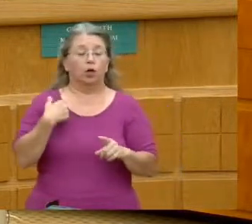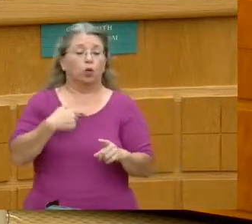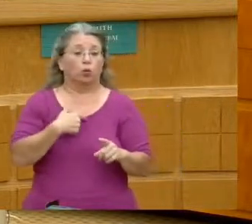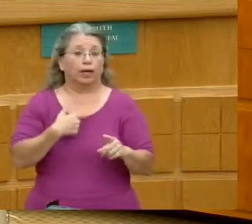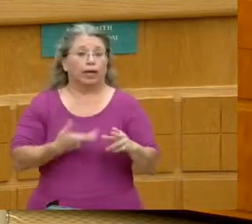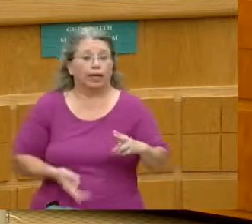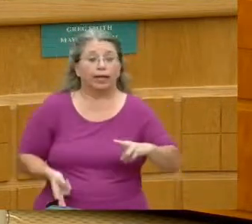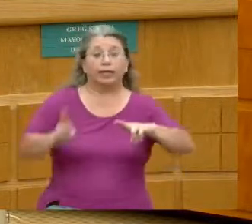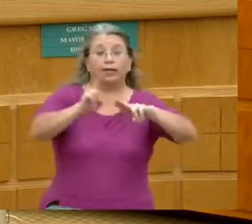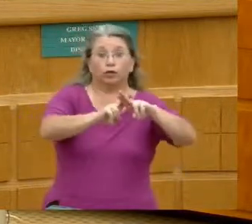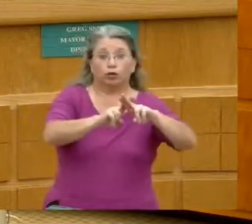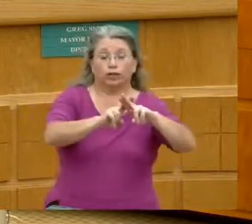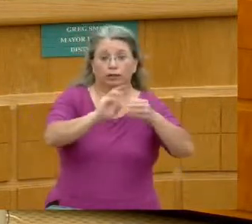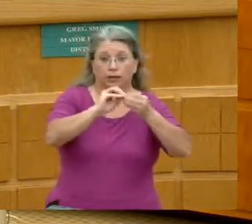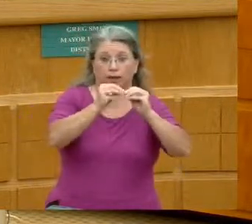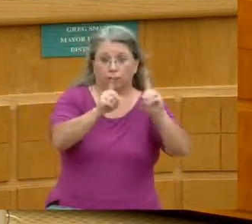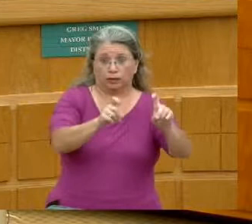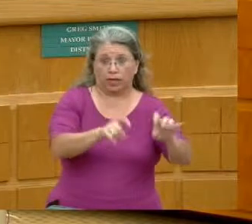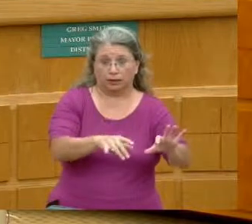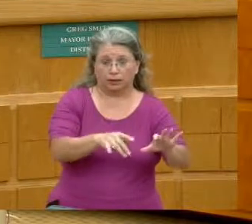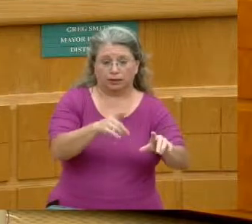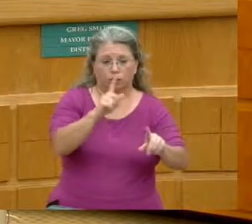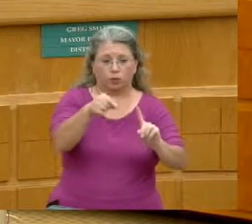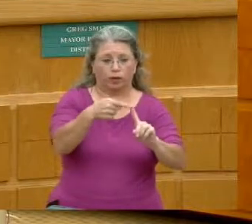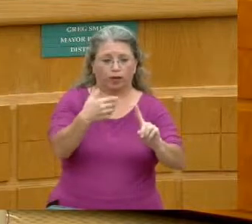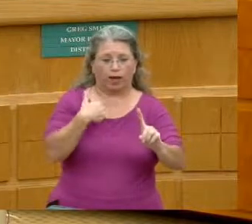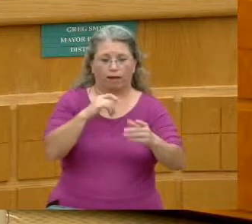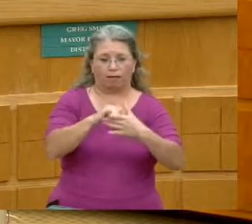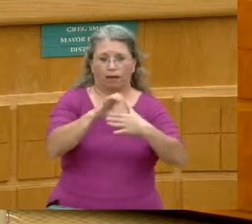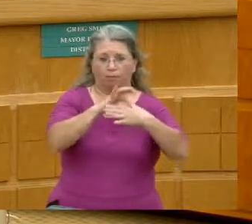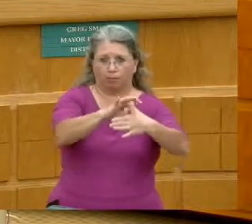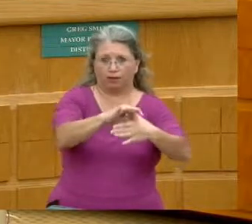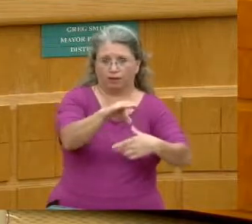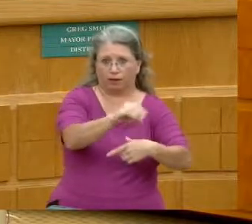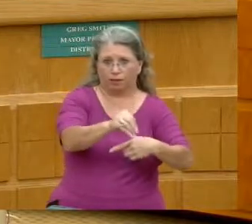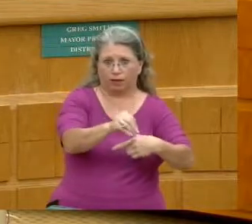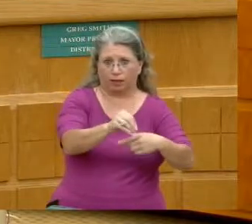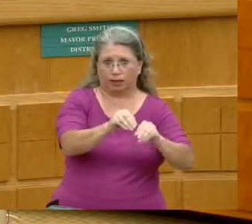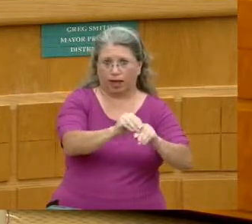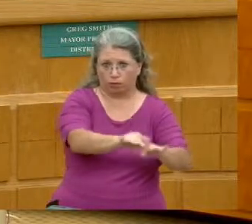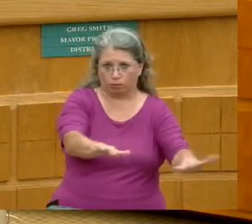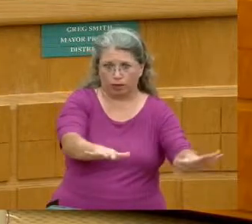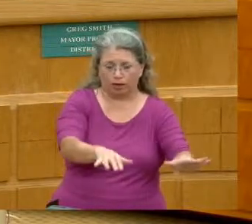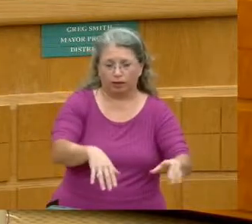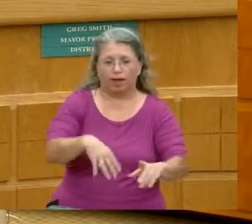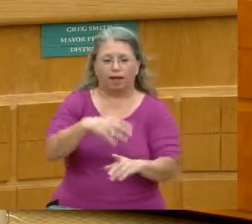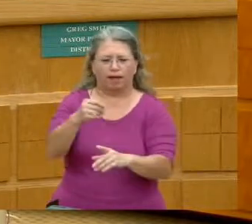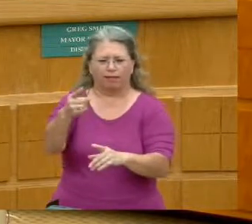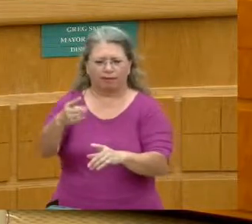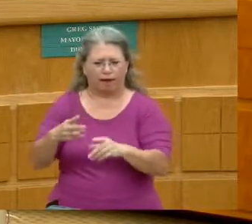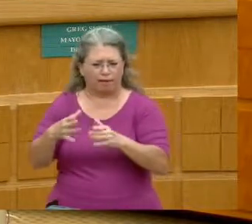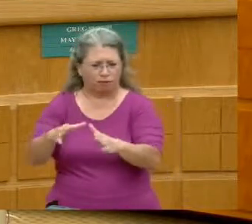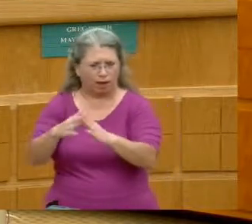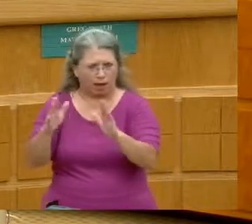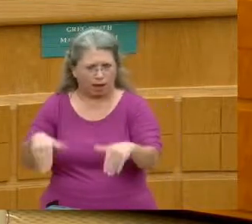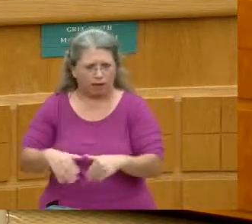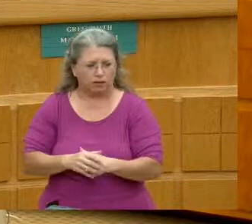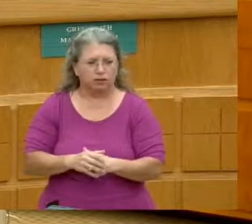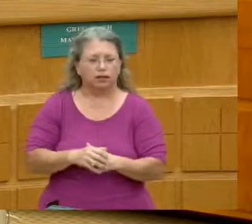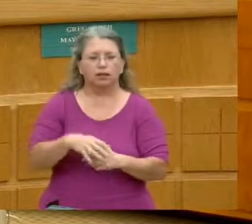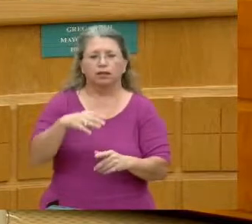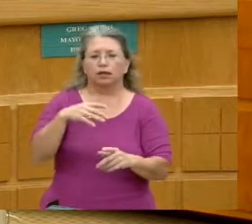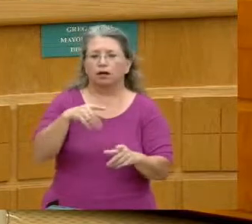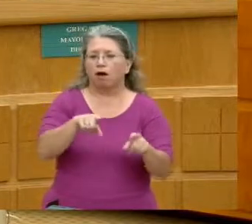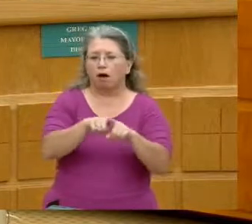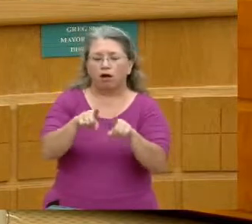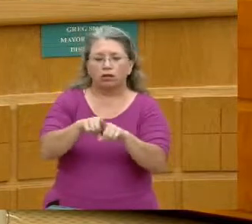some of the other housing facility outbreaks that were occurring. And then secondly, testing ramped up for nursing